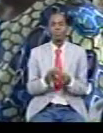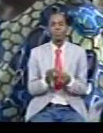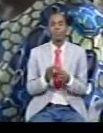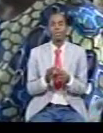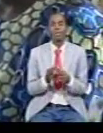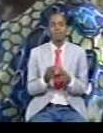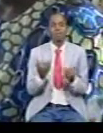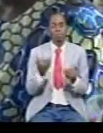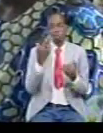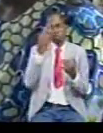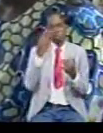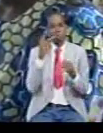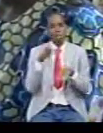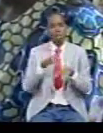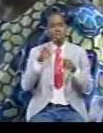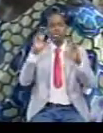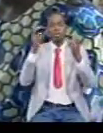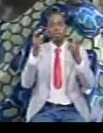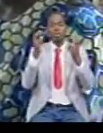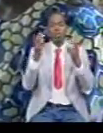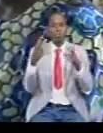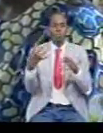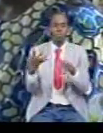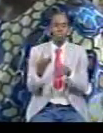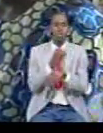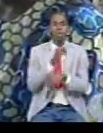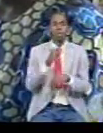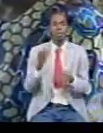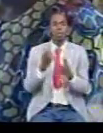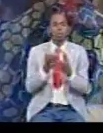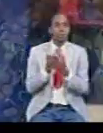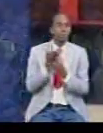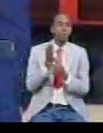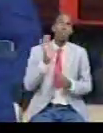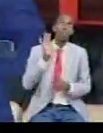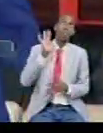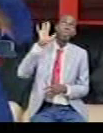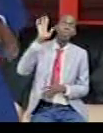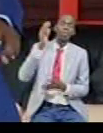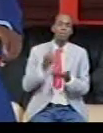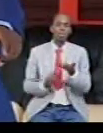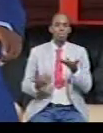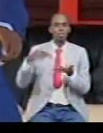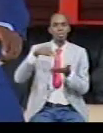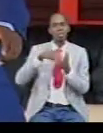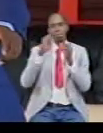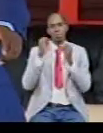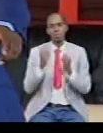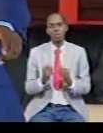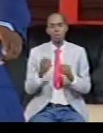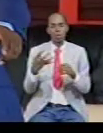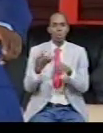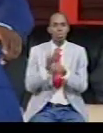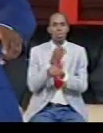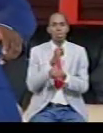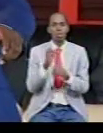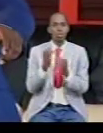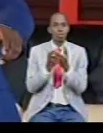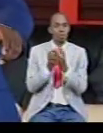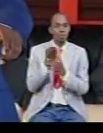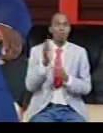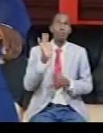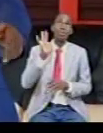at the message, winning through his resurrection power. Winning through